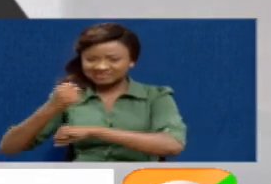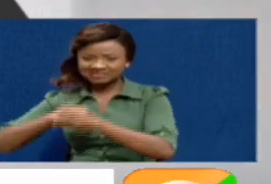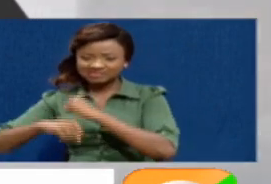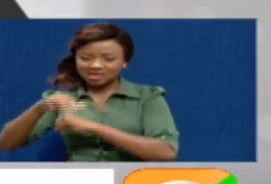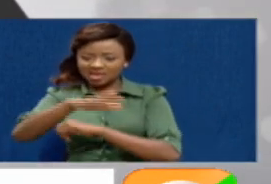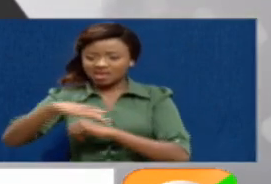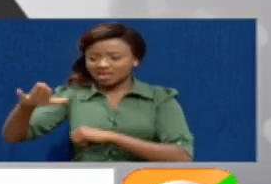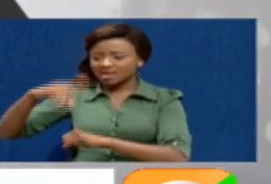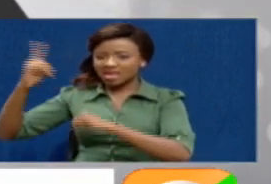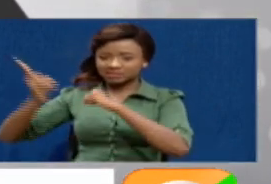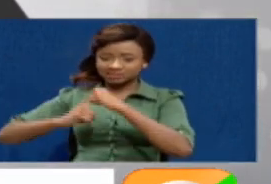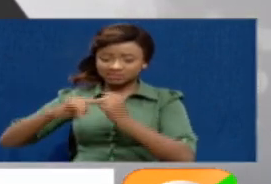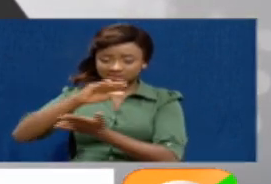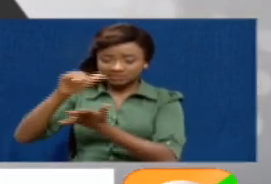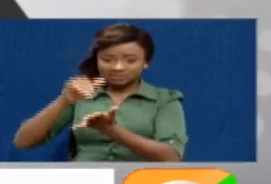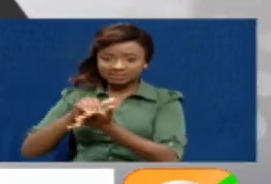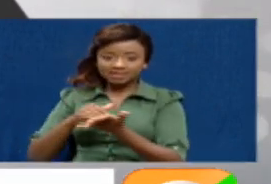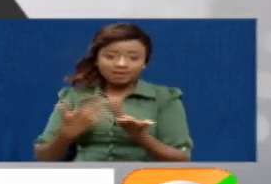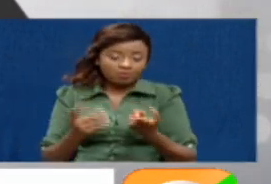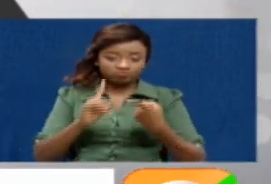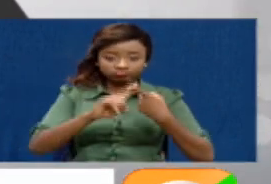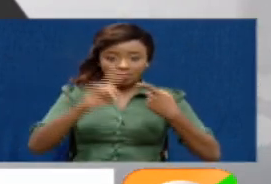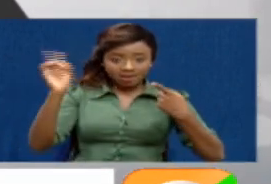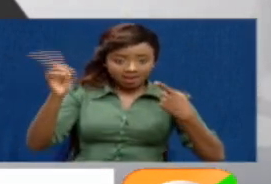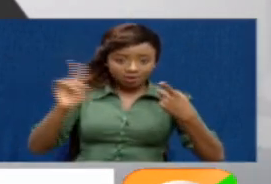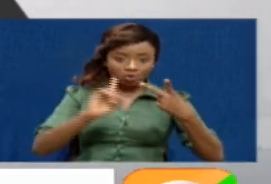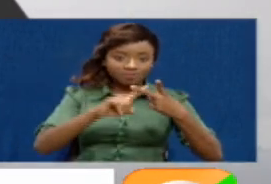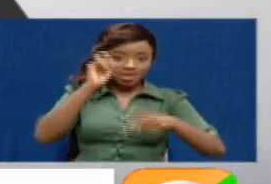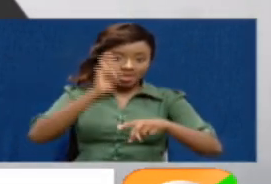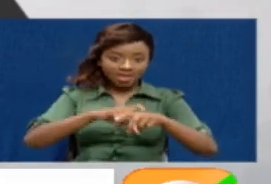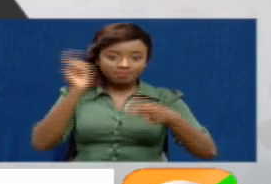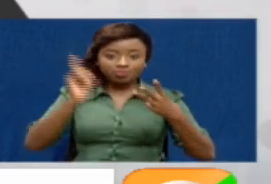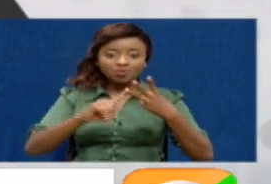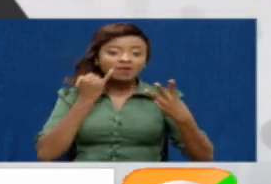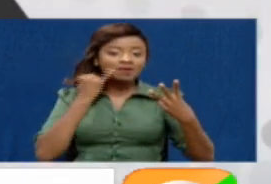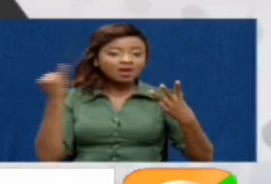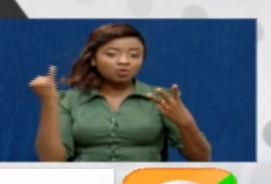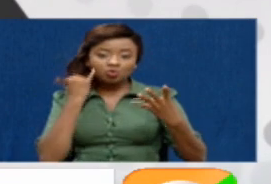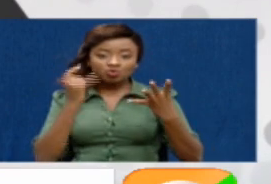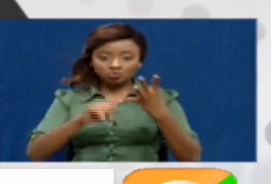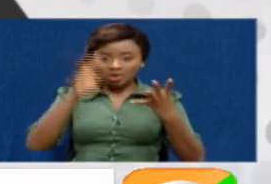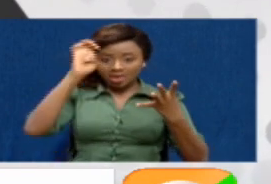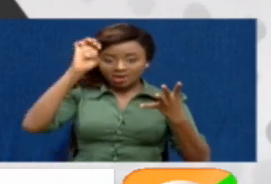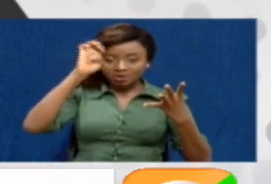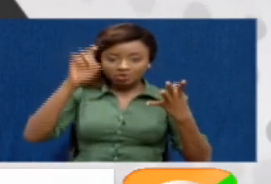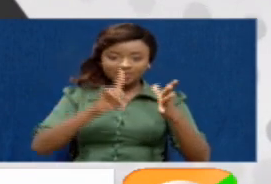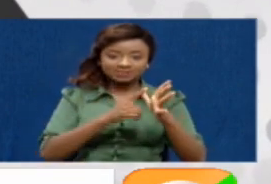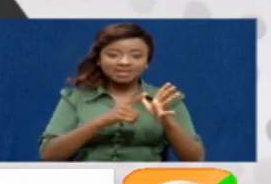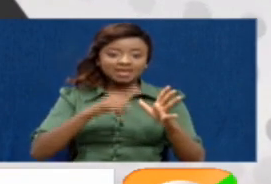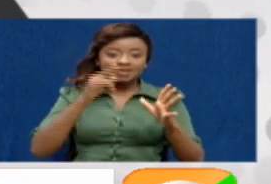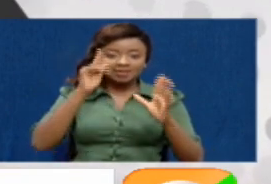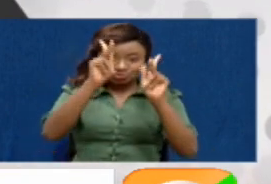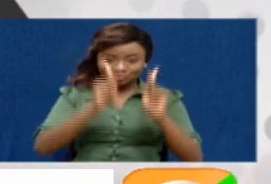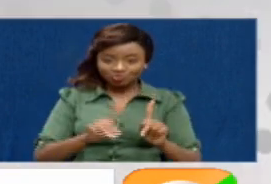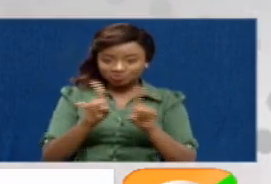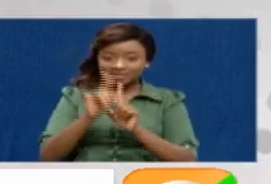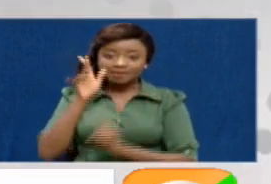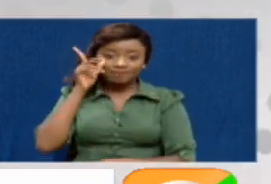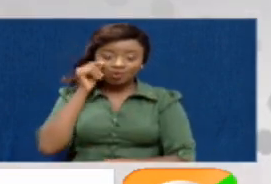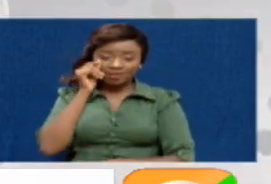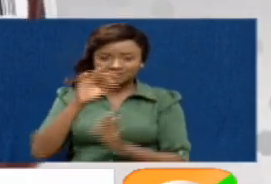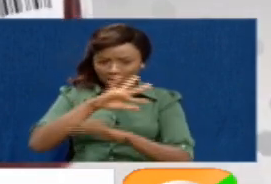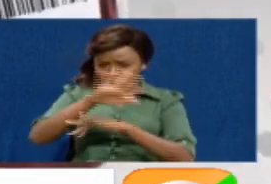blood transfusion centers. They are in Nairobi, Embu, Nakuru, Eldoret, Kisumu, and Mombasa. They